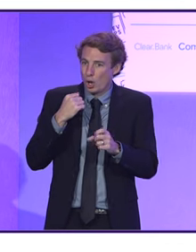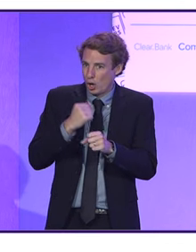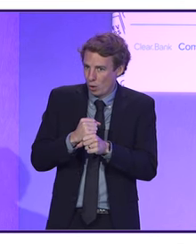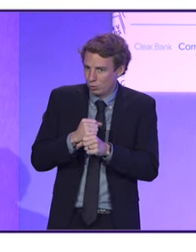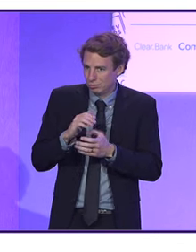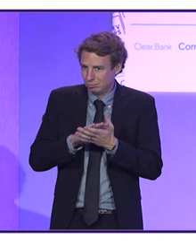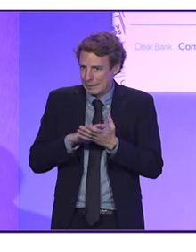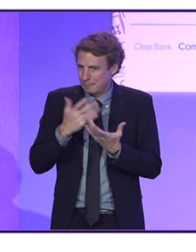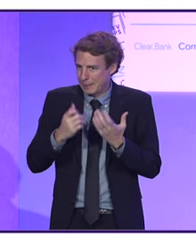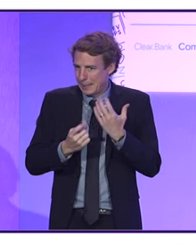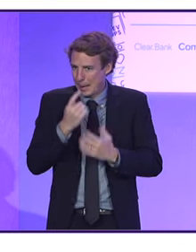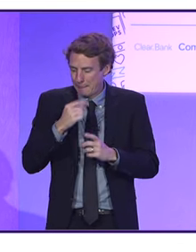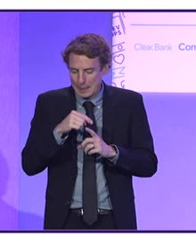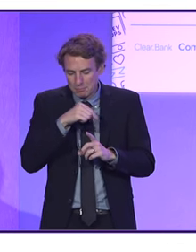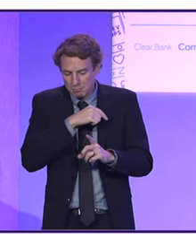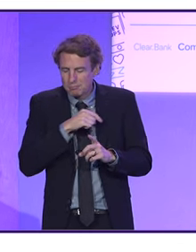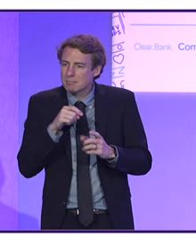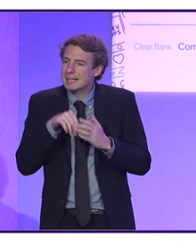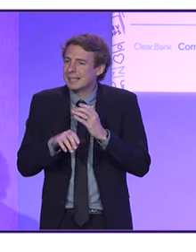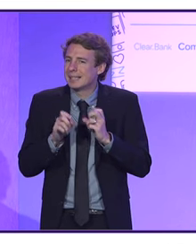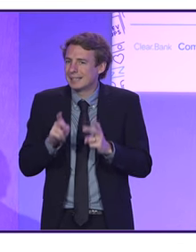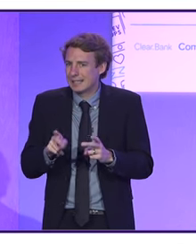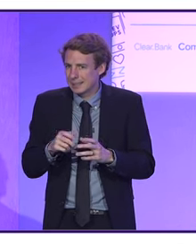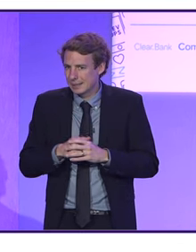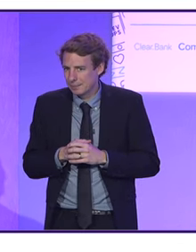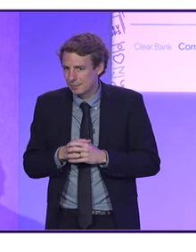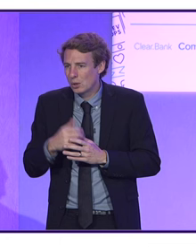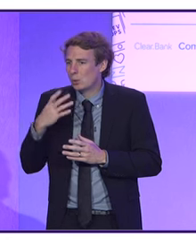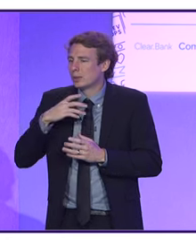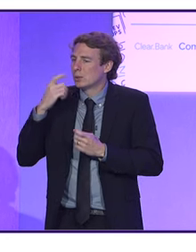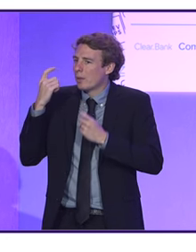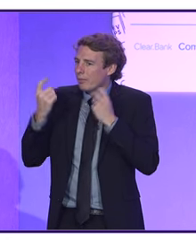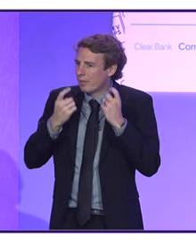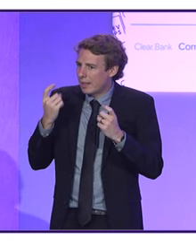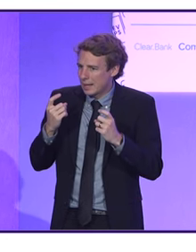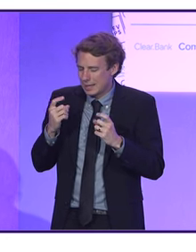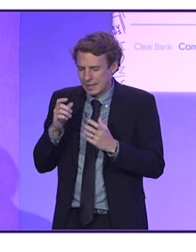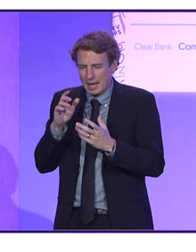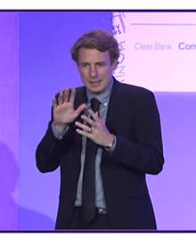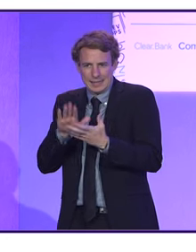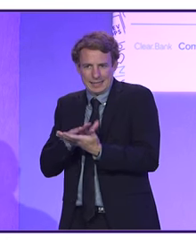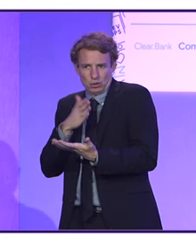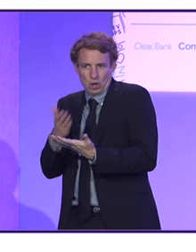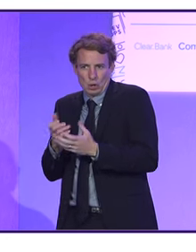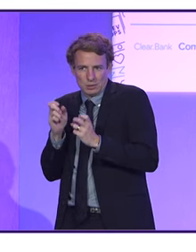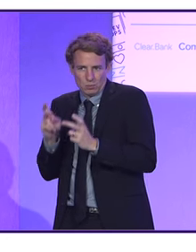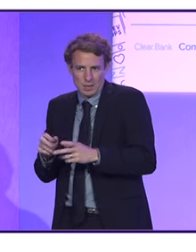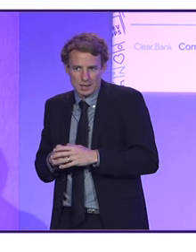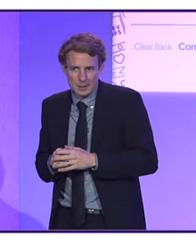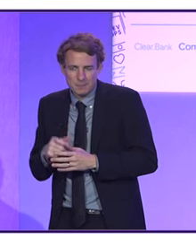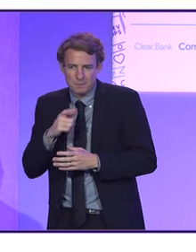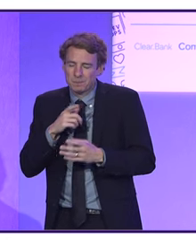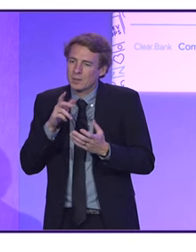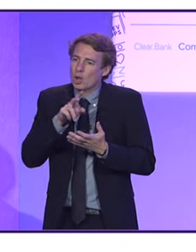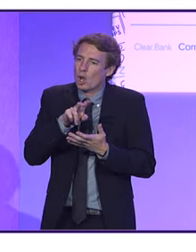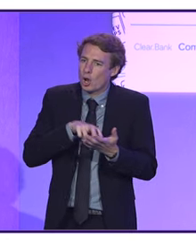part of the system, so we need to think in an interpretive way, because without interpreting logs, they're not useful